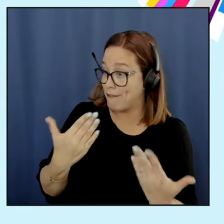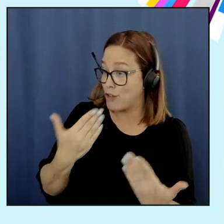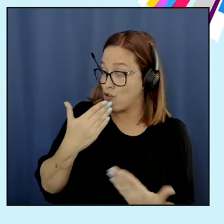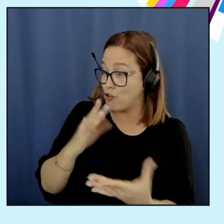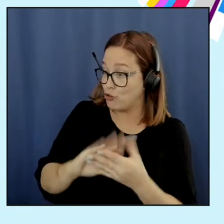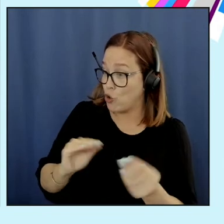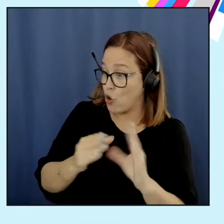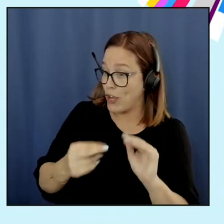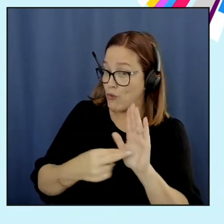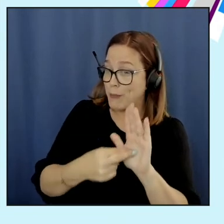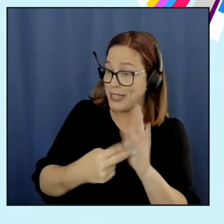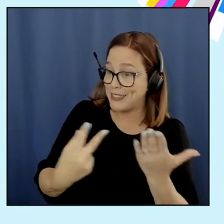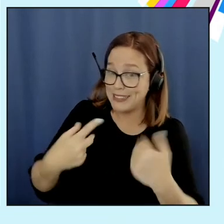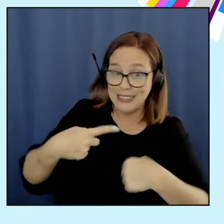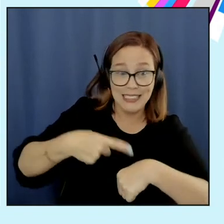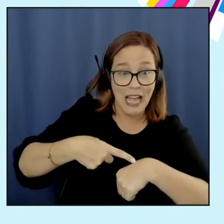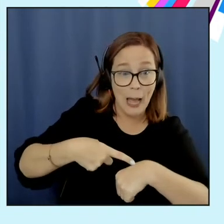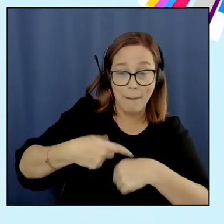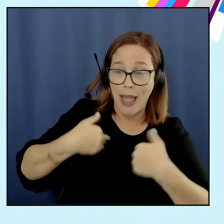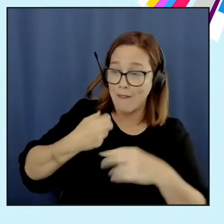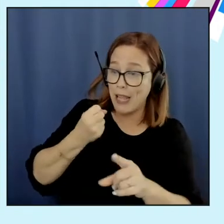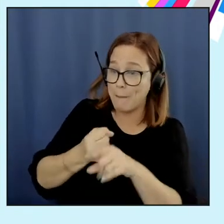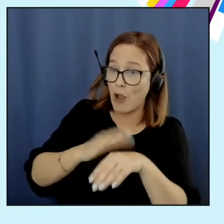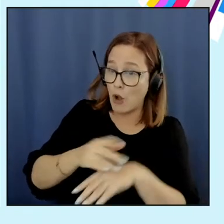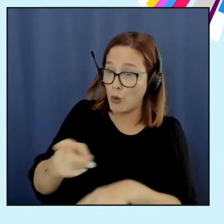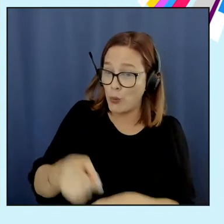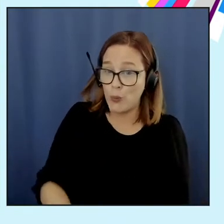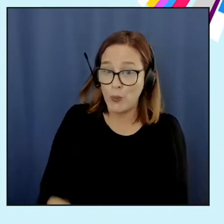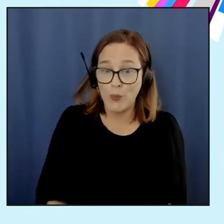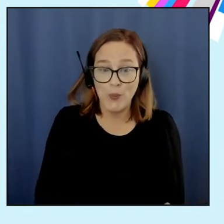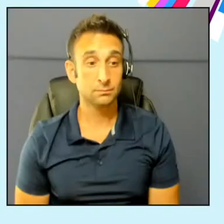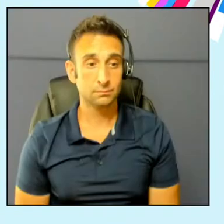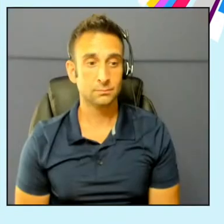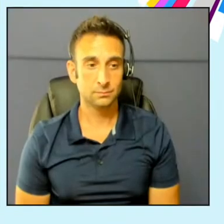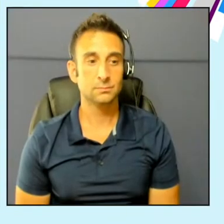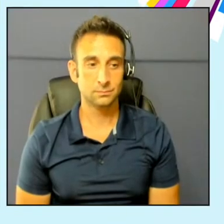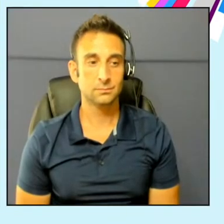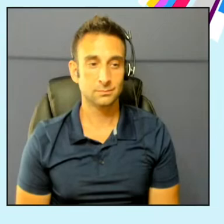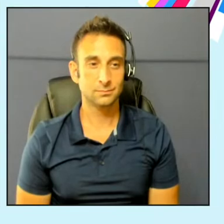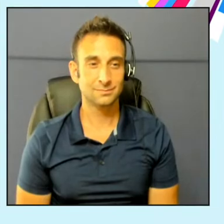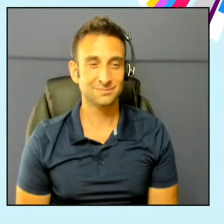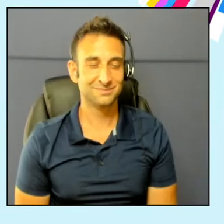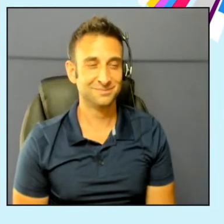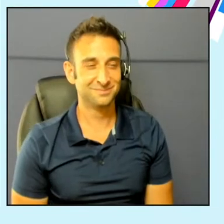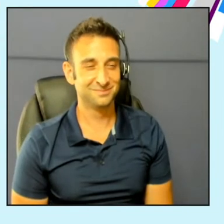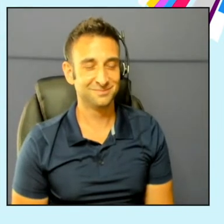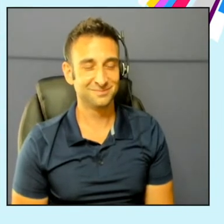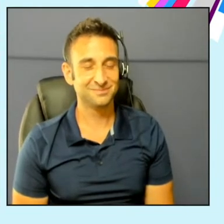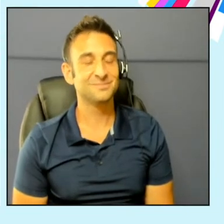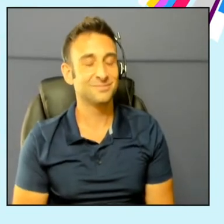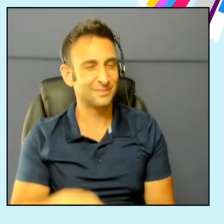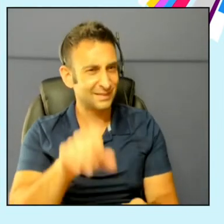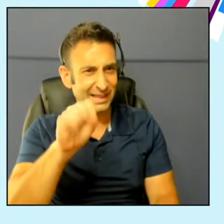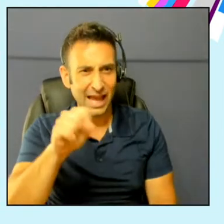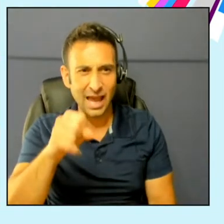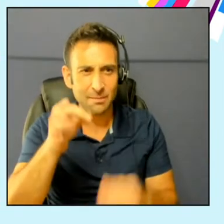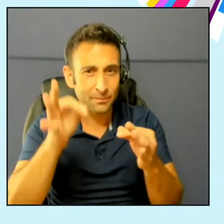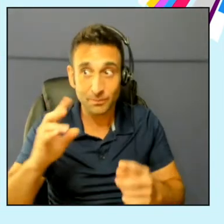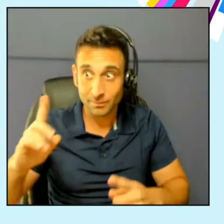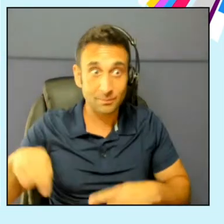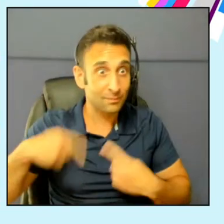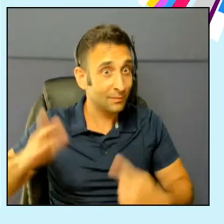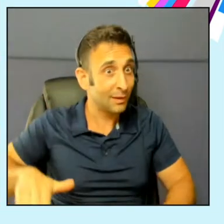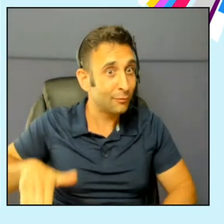where, you know, that had an impact on you? Yeah, absolutely. So I've played games my whole life, but